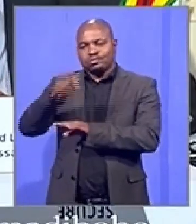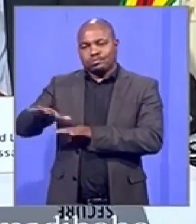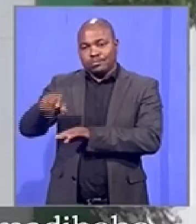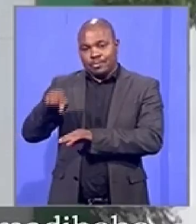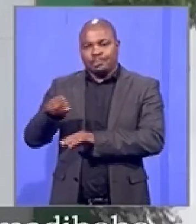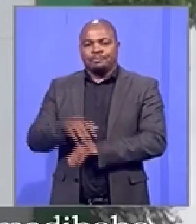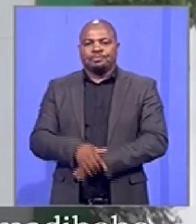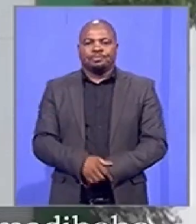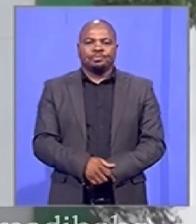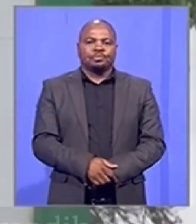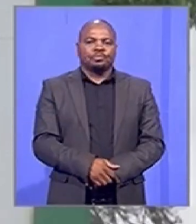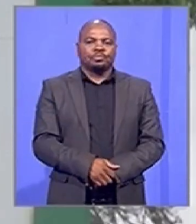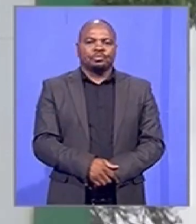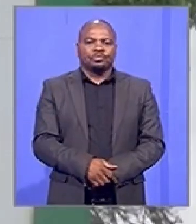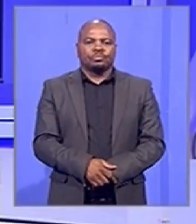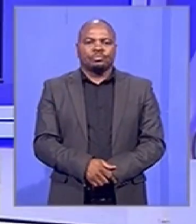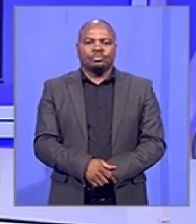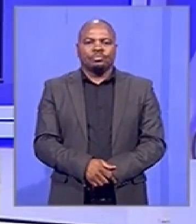News, Pretoria.